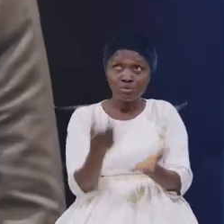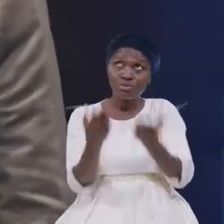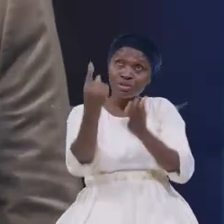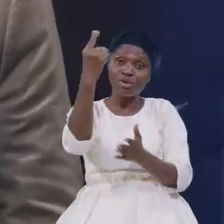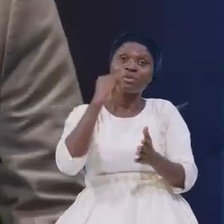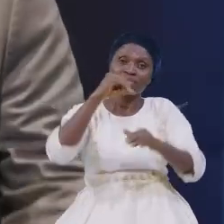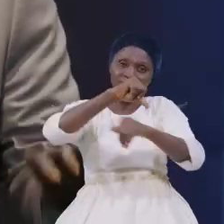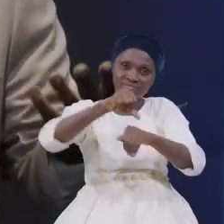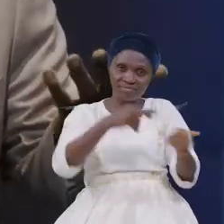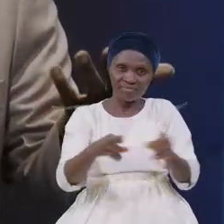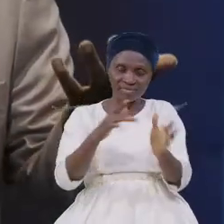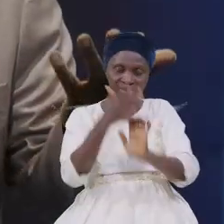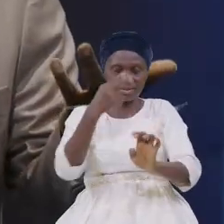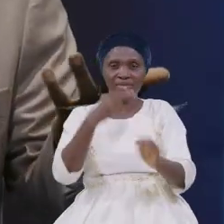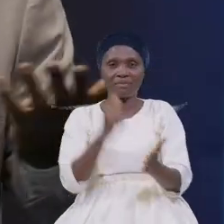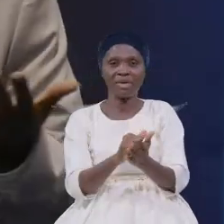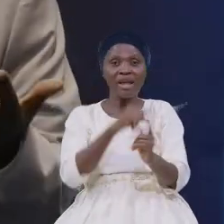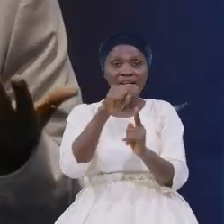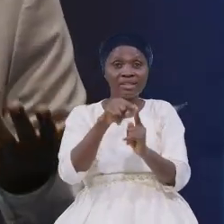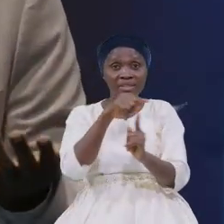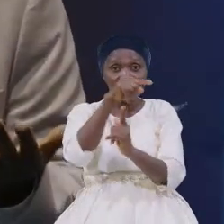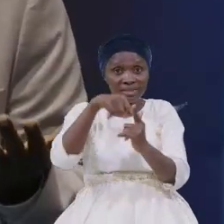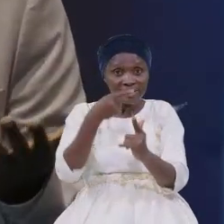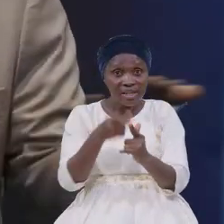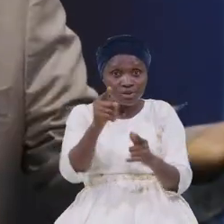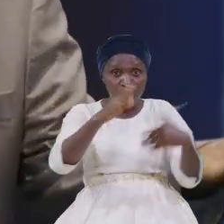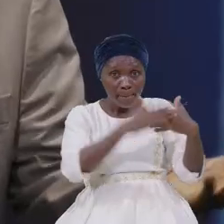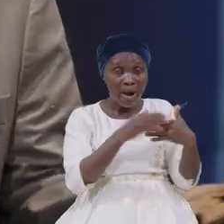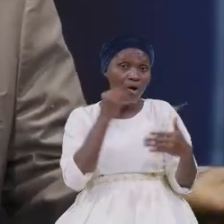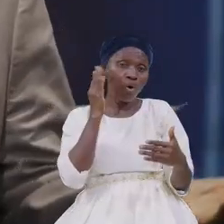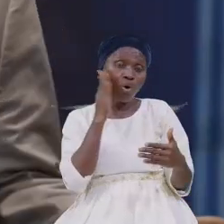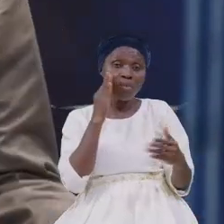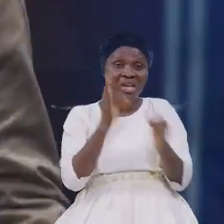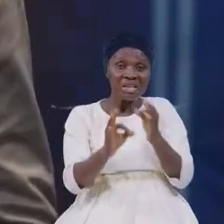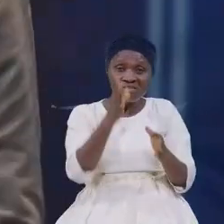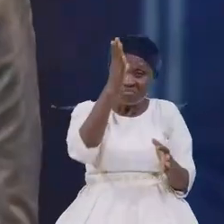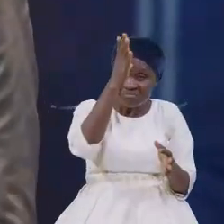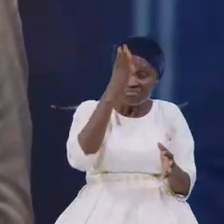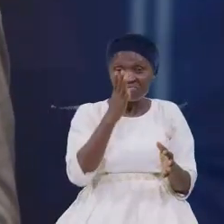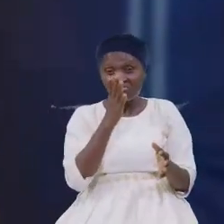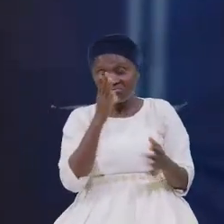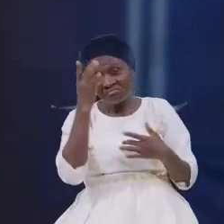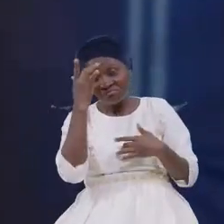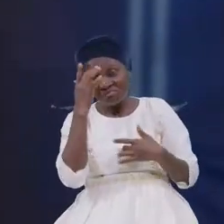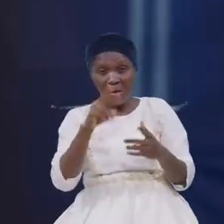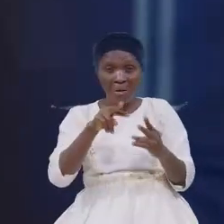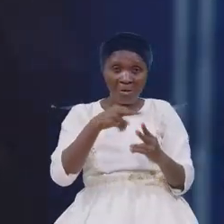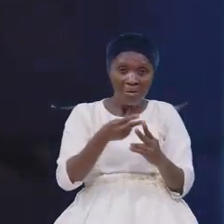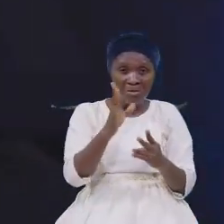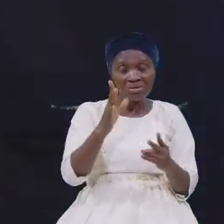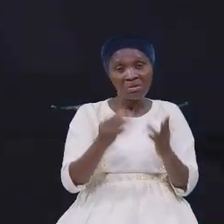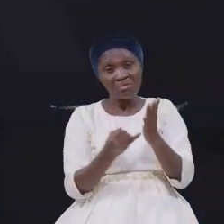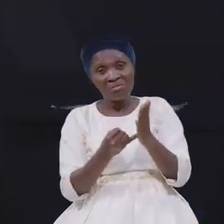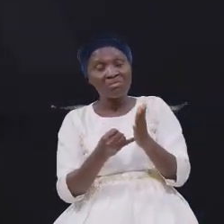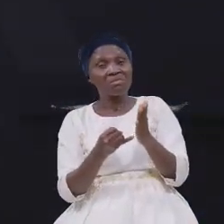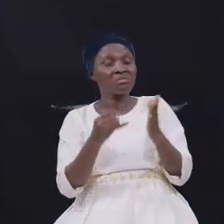go back home. If daddy is sick, his mommy is sick, if your siblings are sick, that hand you raised up,